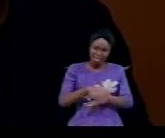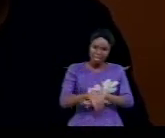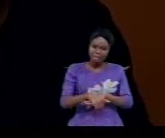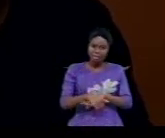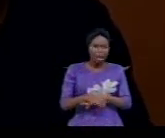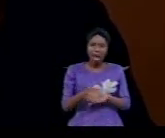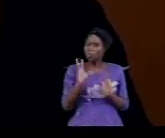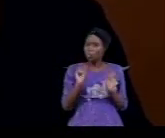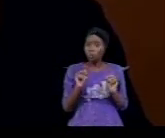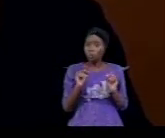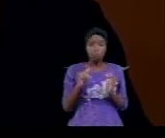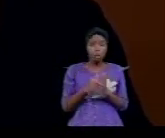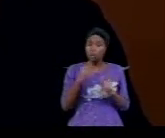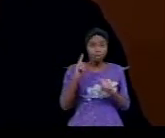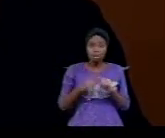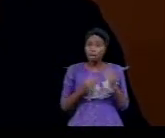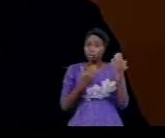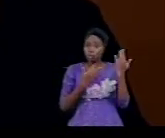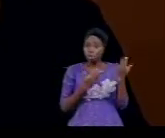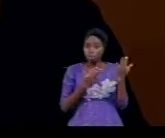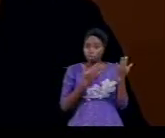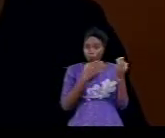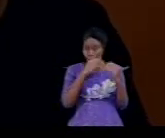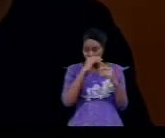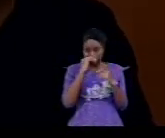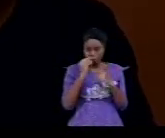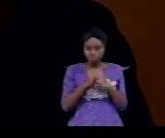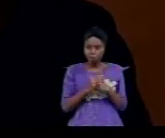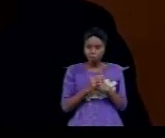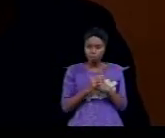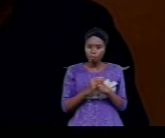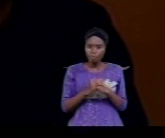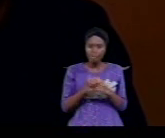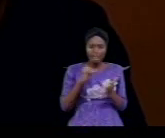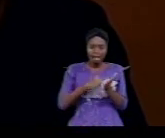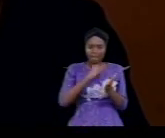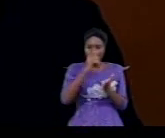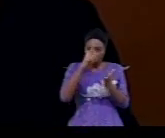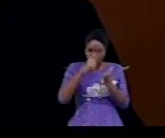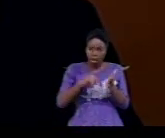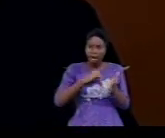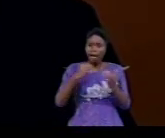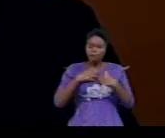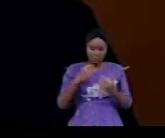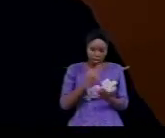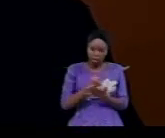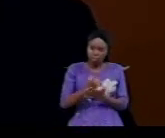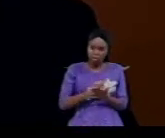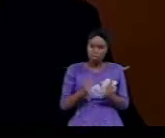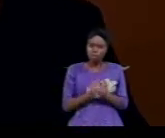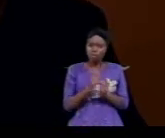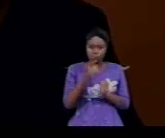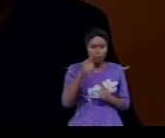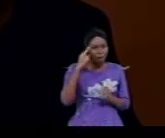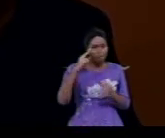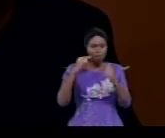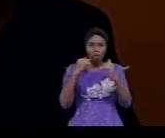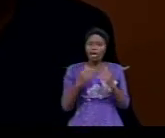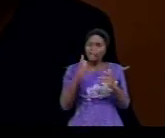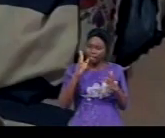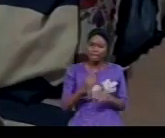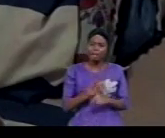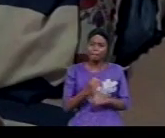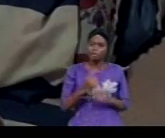wait. It's about the issue that I've been discussing with you for the past 3 months. But I don't understand what you're trying to tell me about